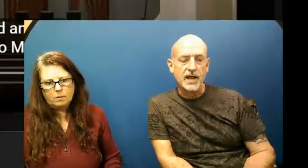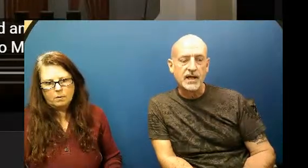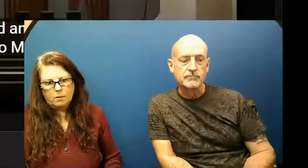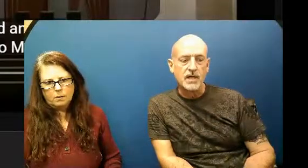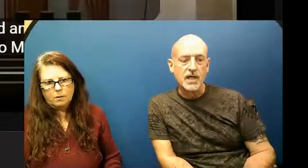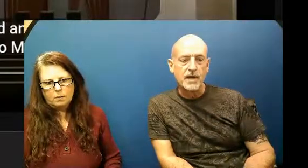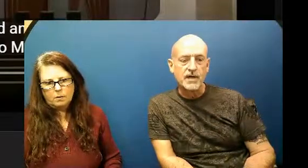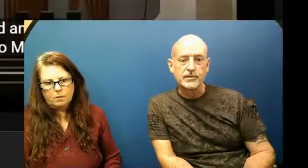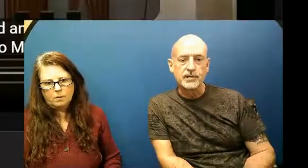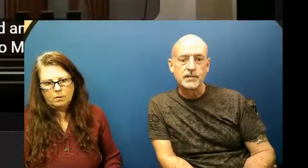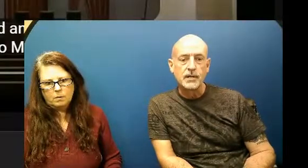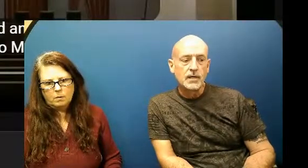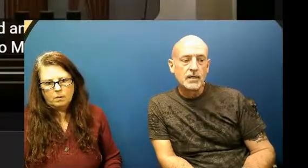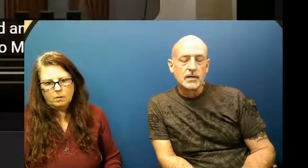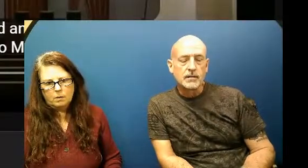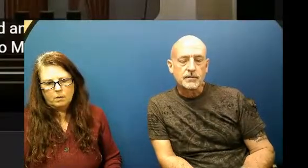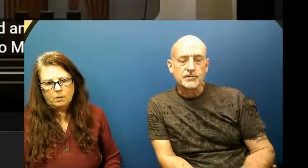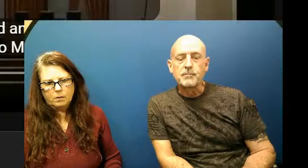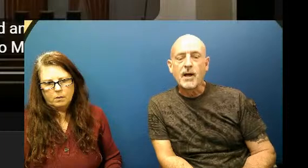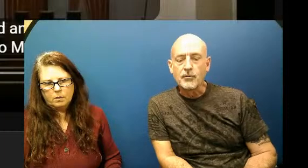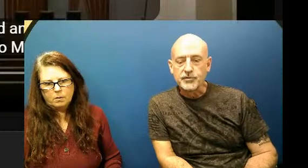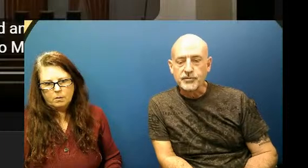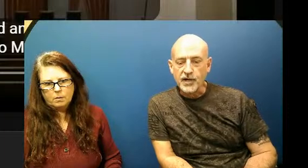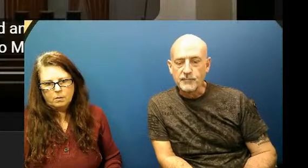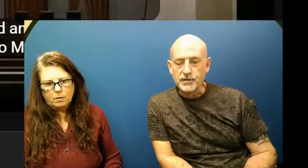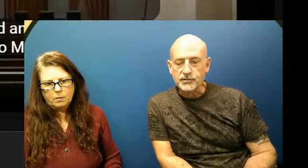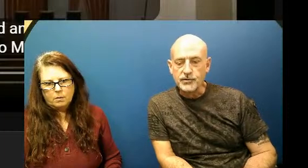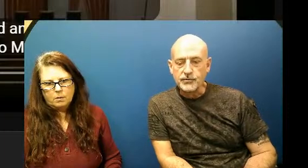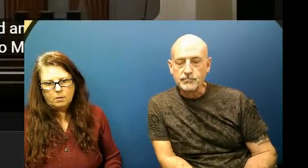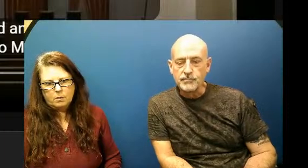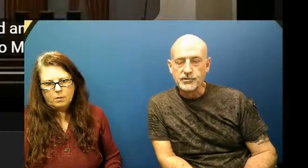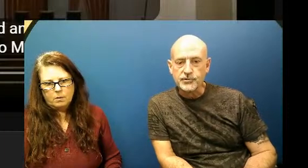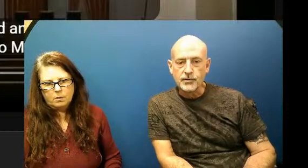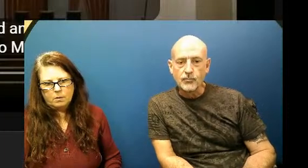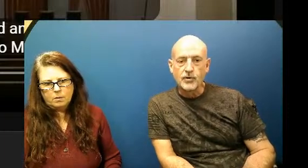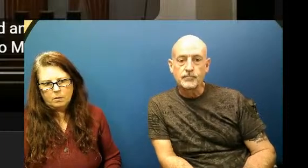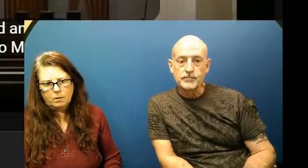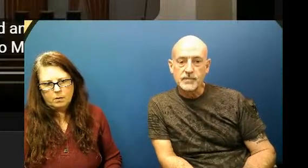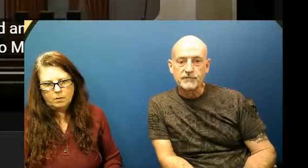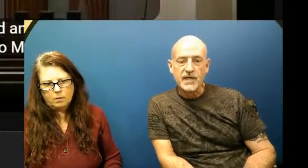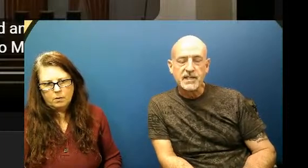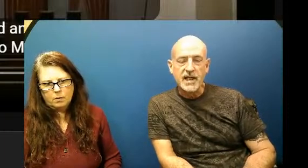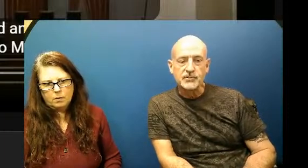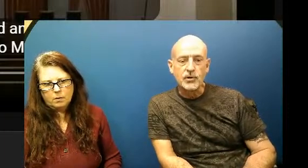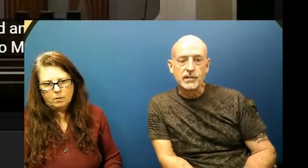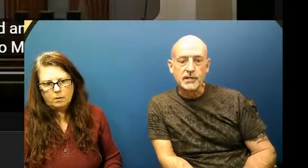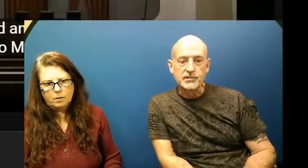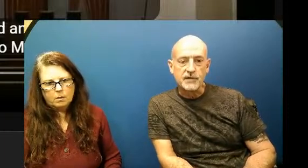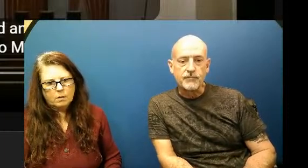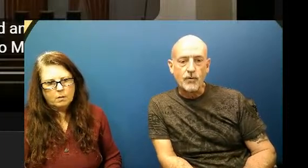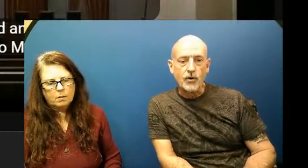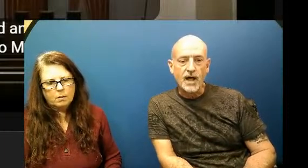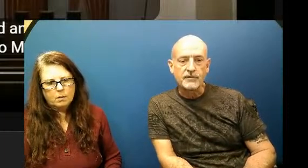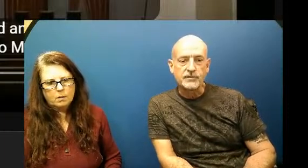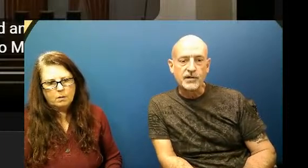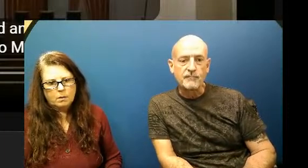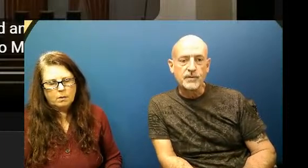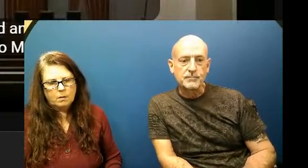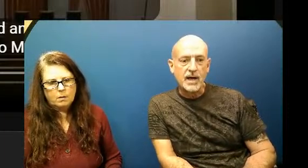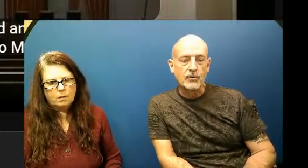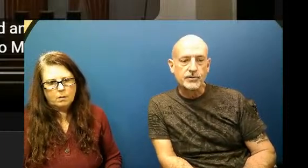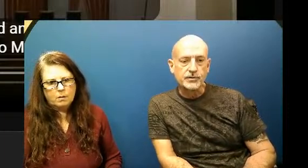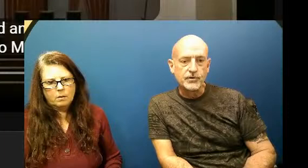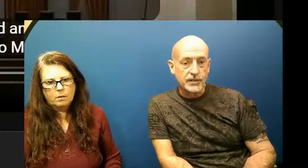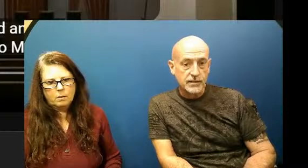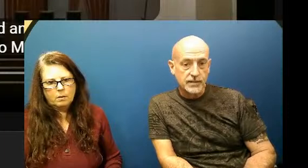government and basically conspire with the government to injure someone. If they can't do it except for having the